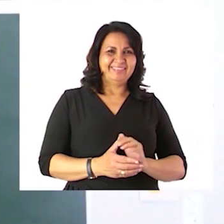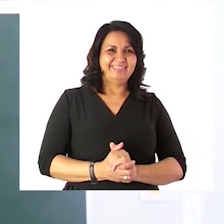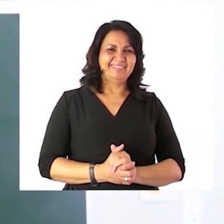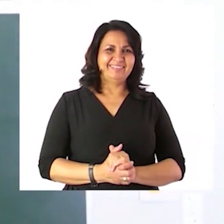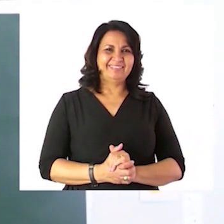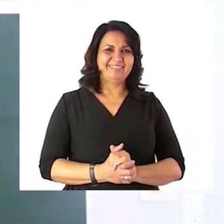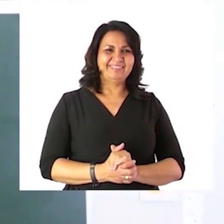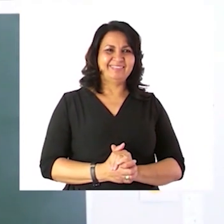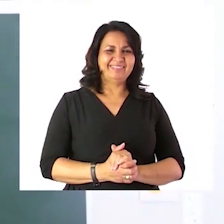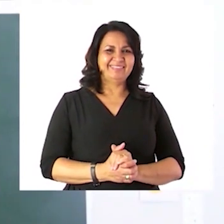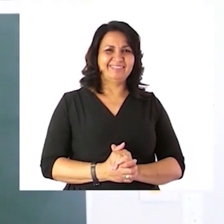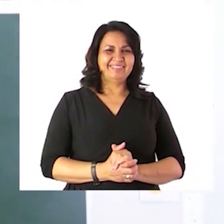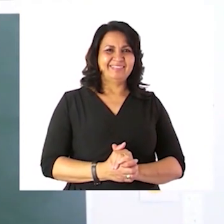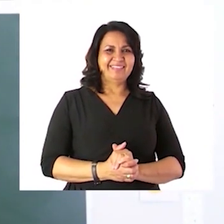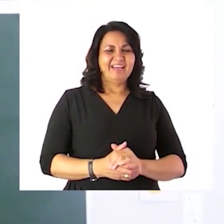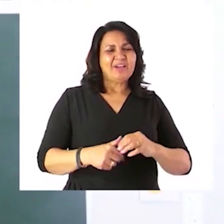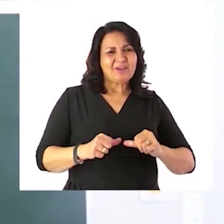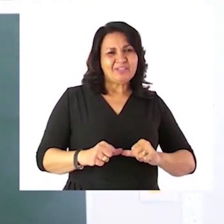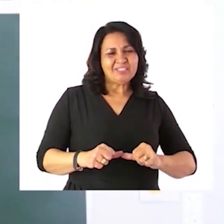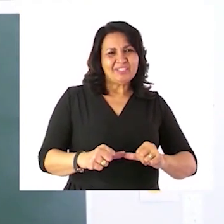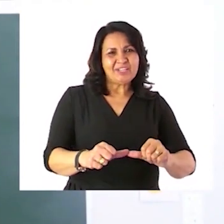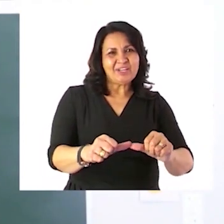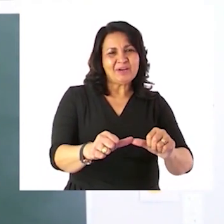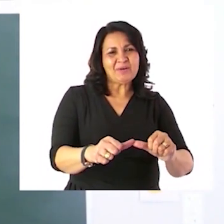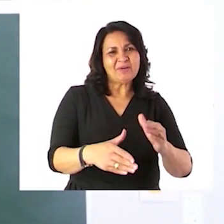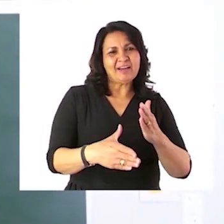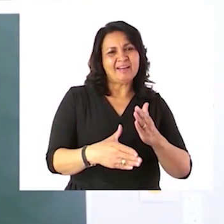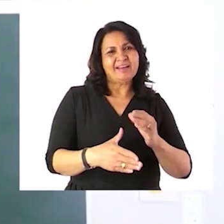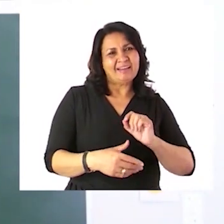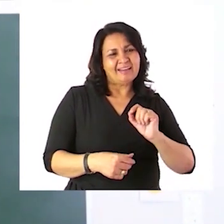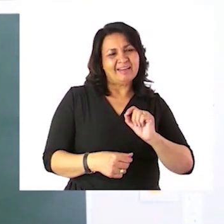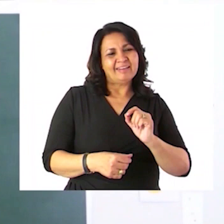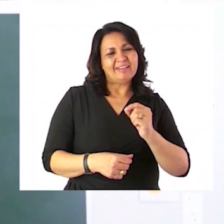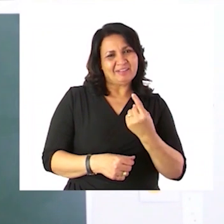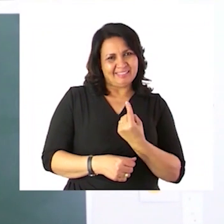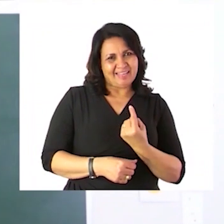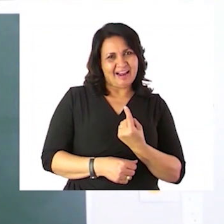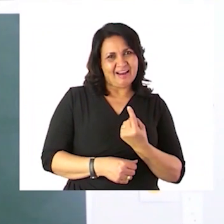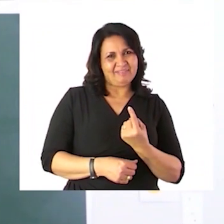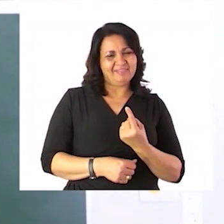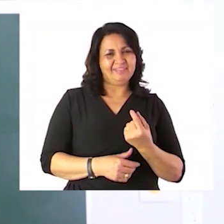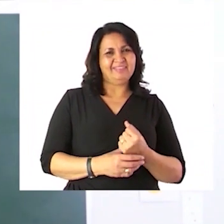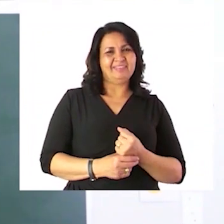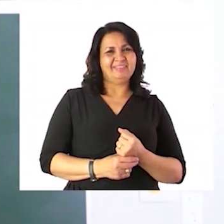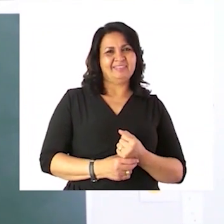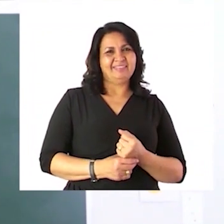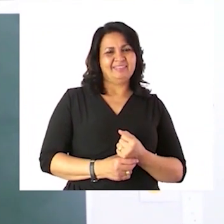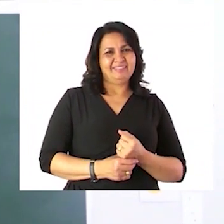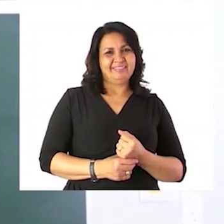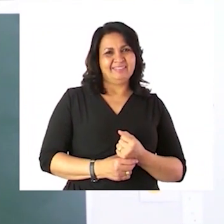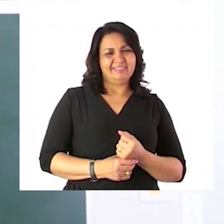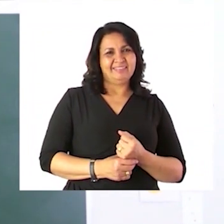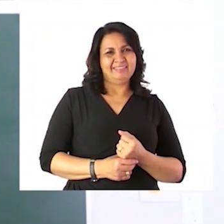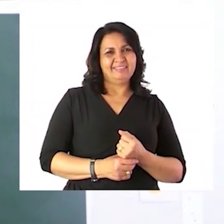you stop. Try and keep the letter writing in the box. Try and keep to the size of the